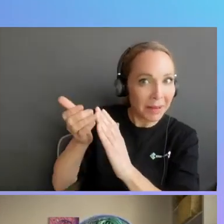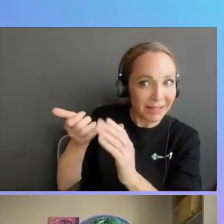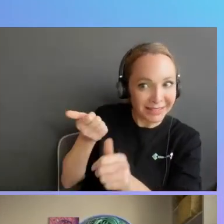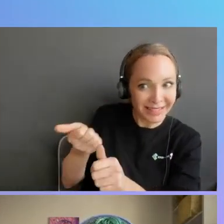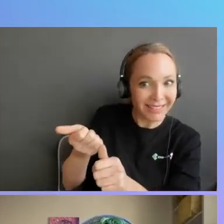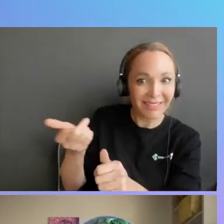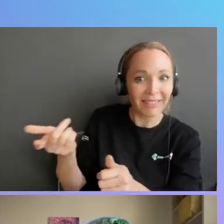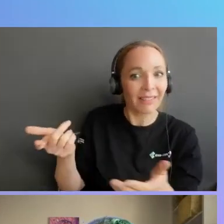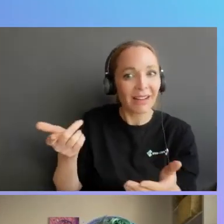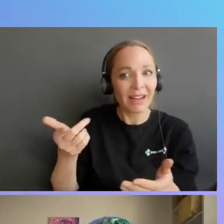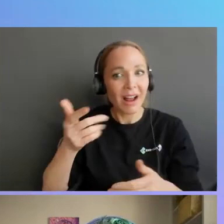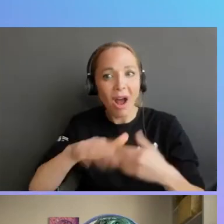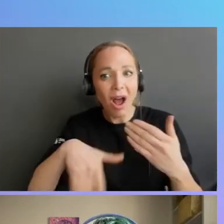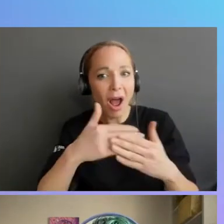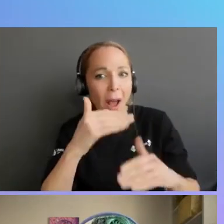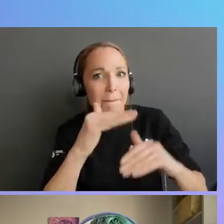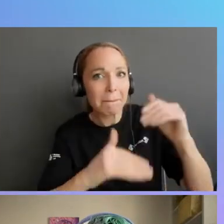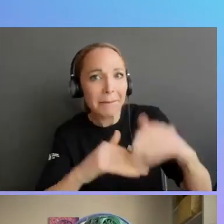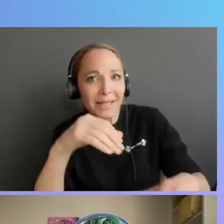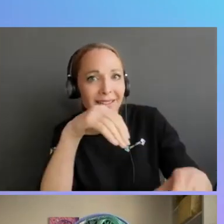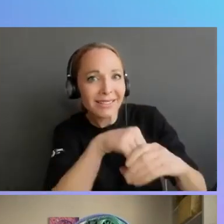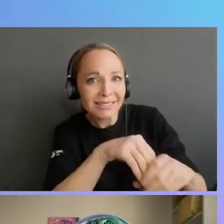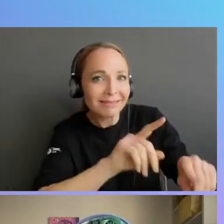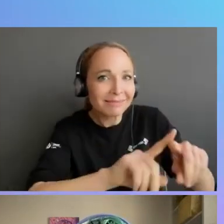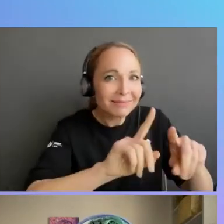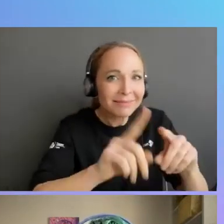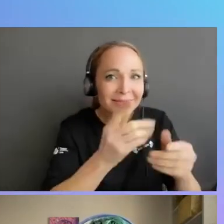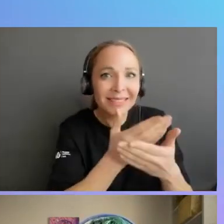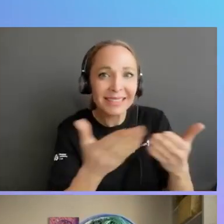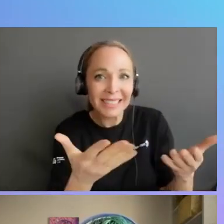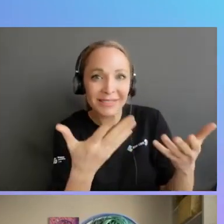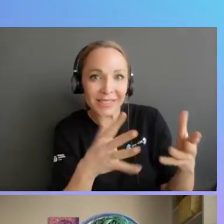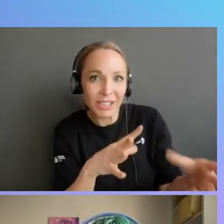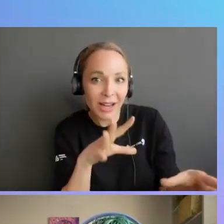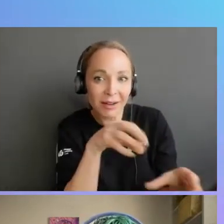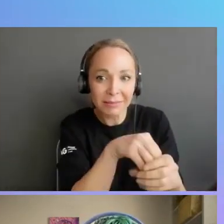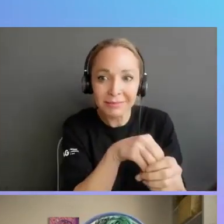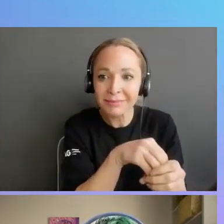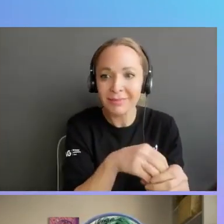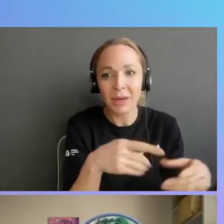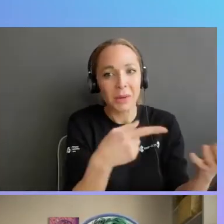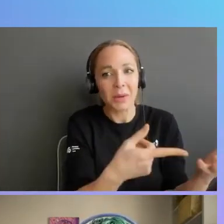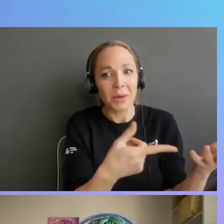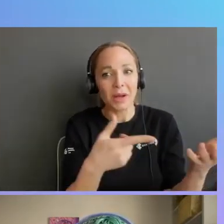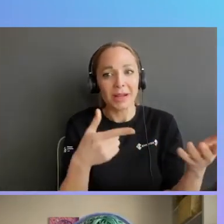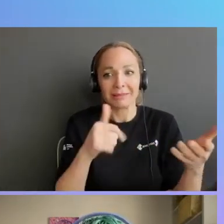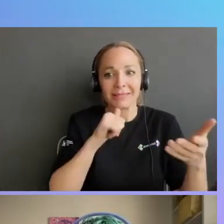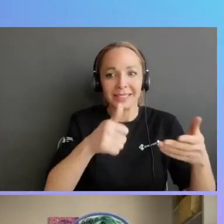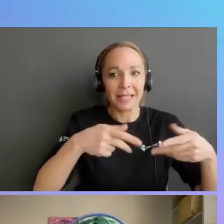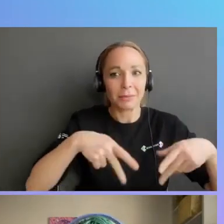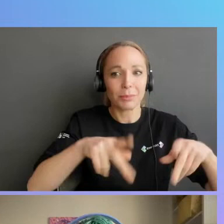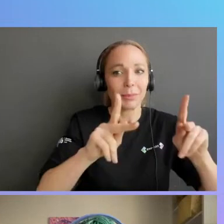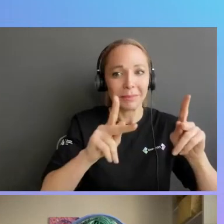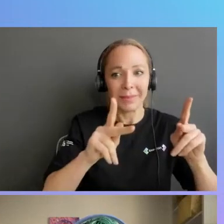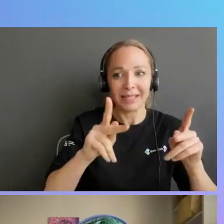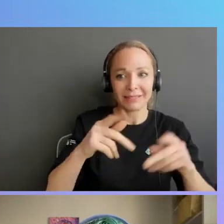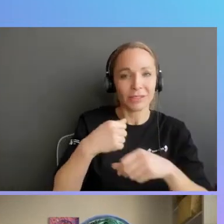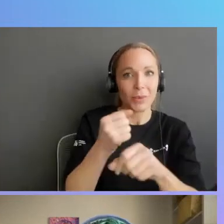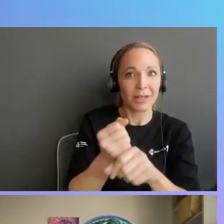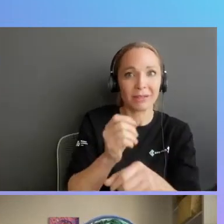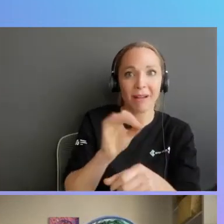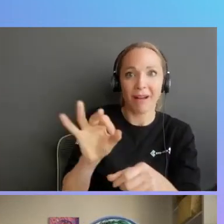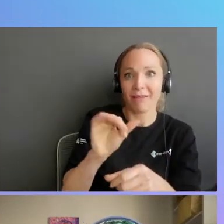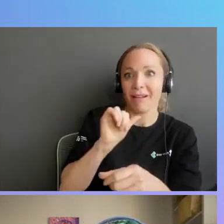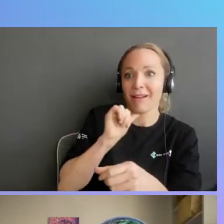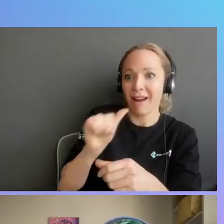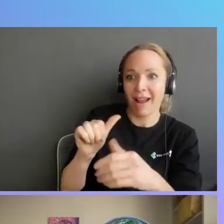even before anyone started using the website. And this is from Susanna Lauren, the Global Leadership Council Vice Chair for the